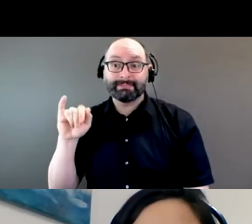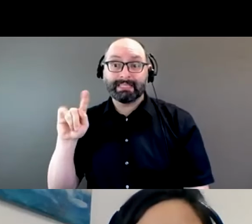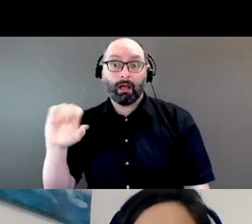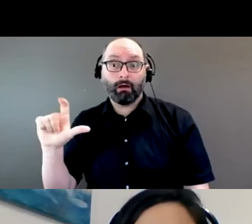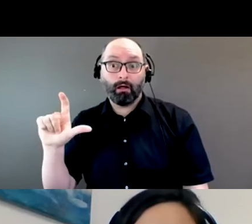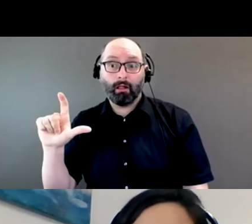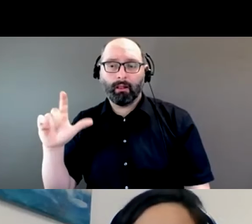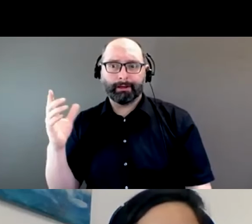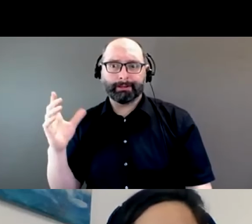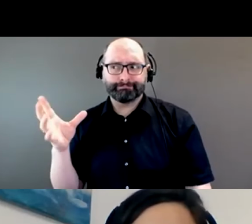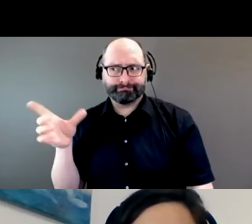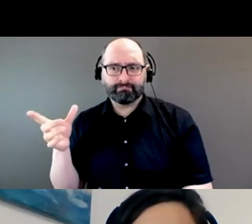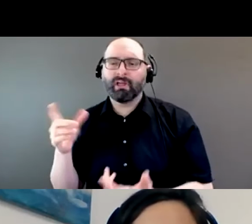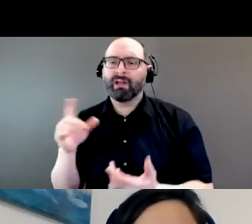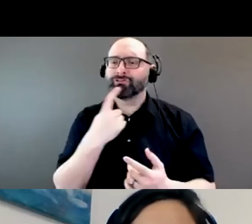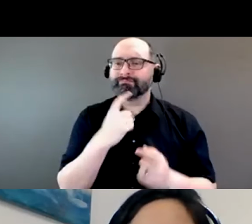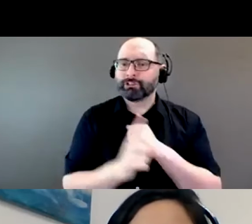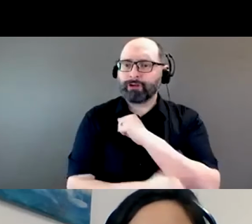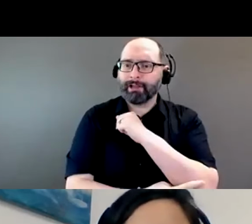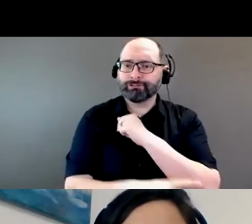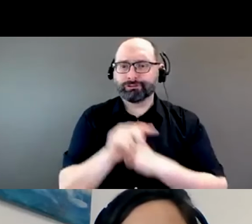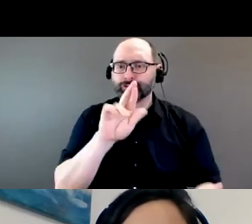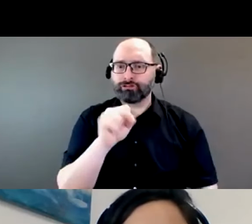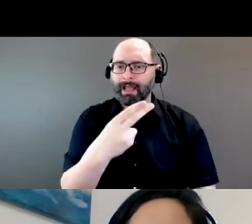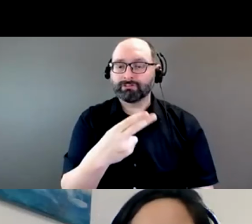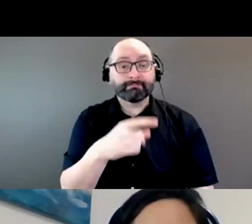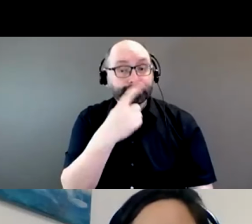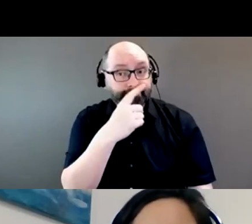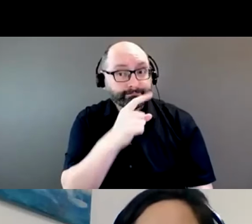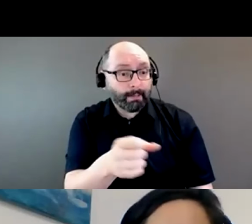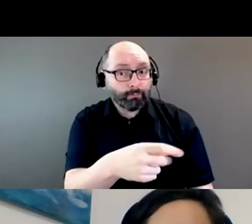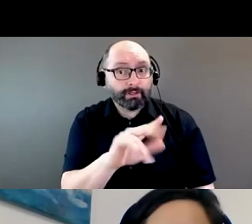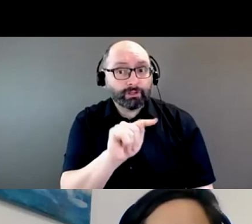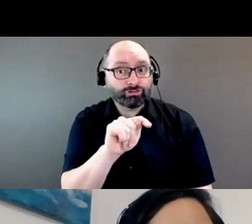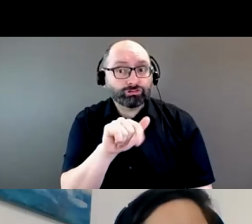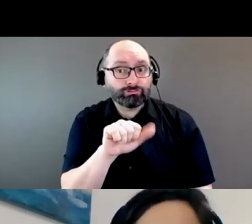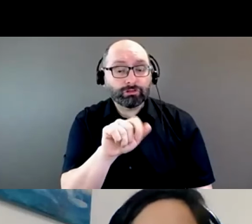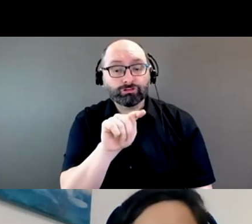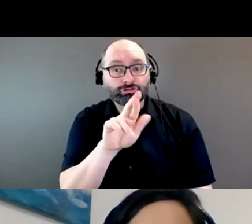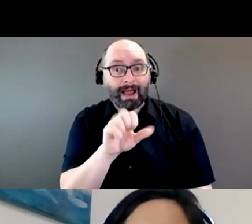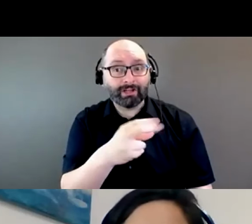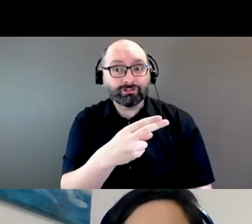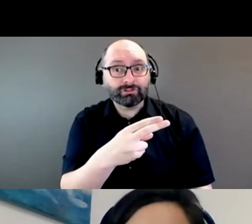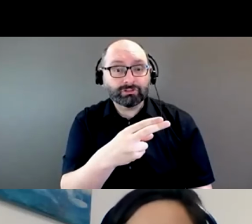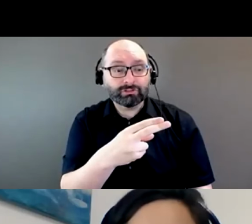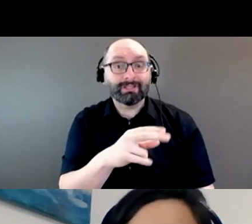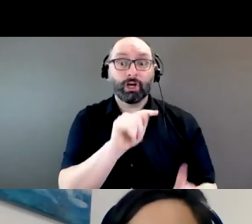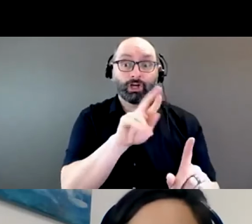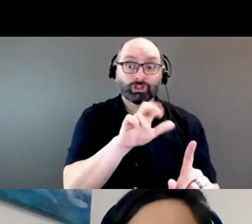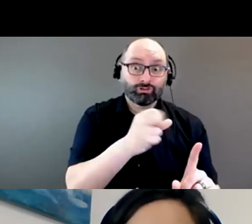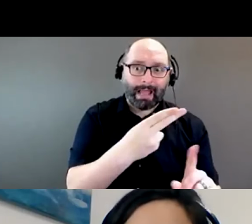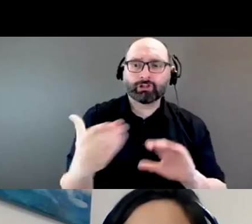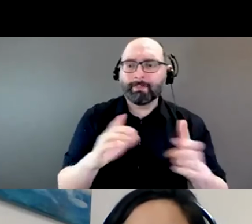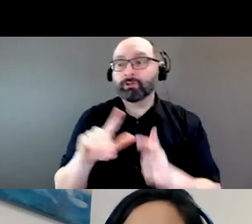dementia compared to just the word trash. Put it in the trash, put it in the trash receptacle. One of them's a lot easier to